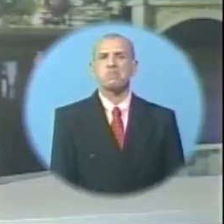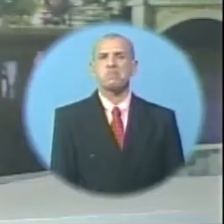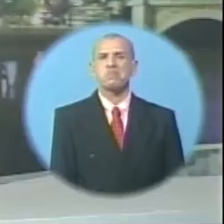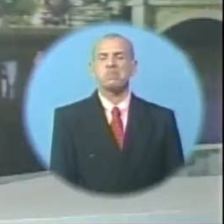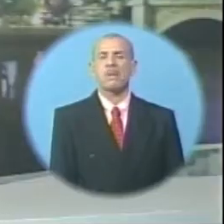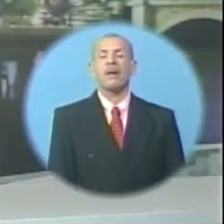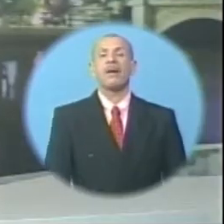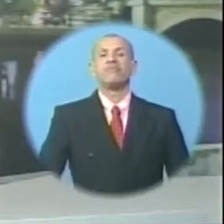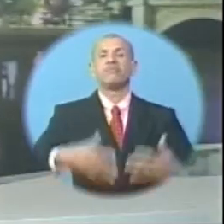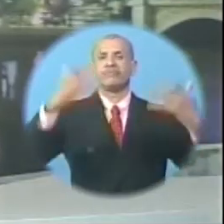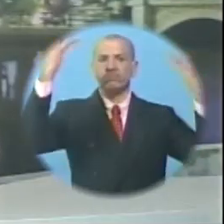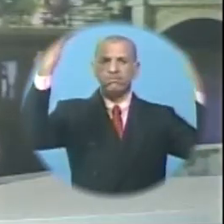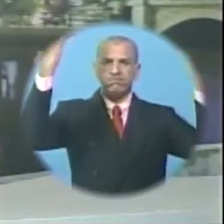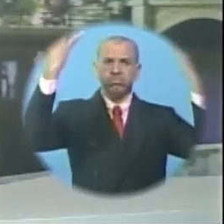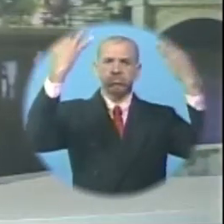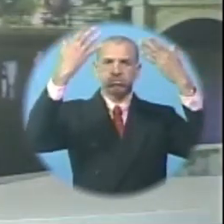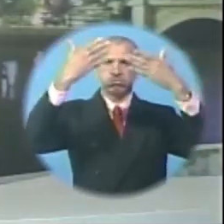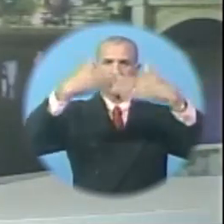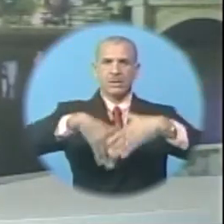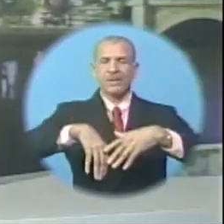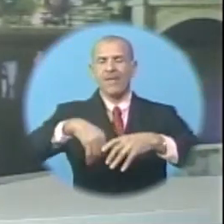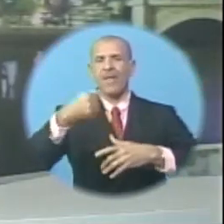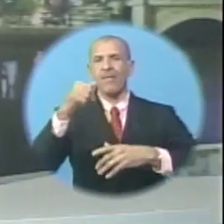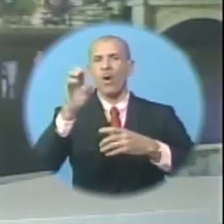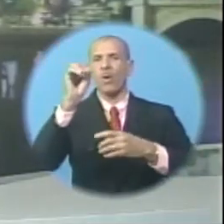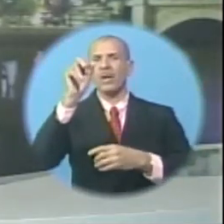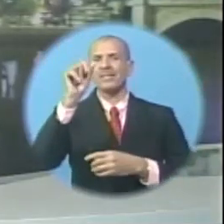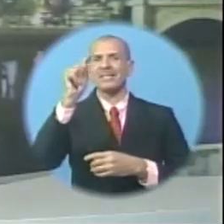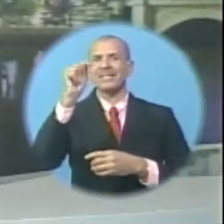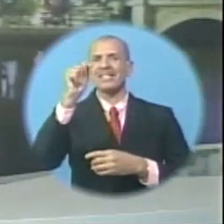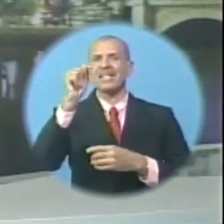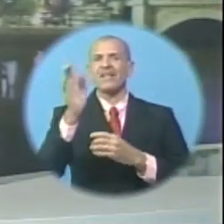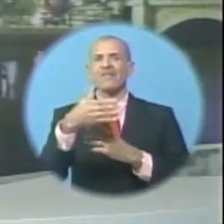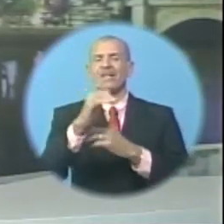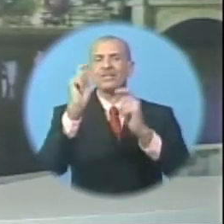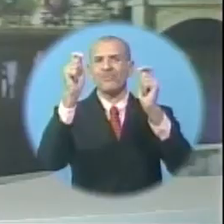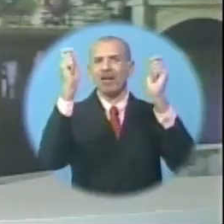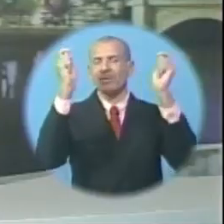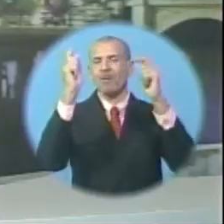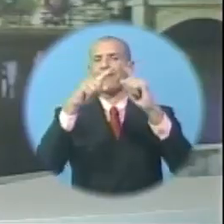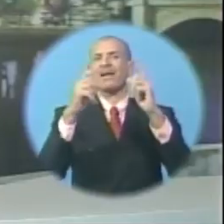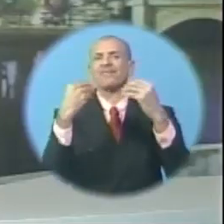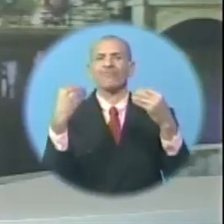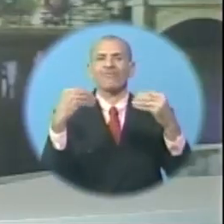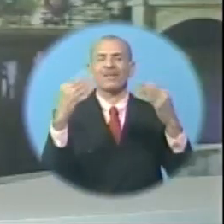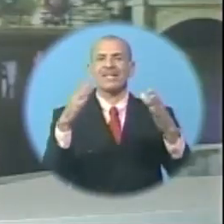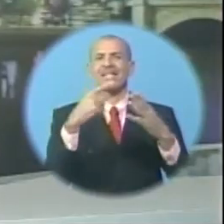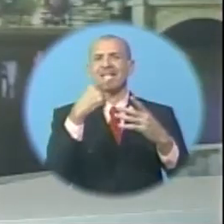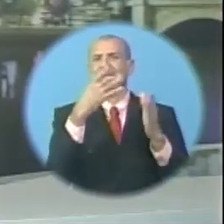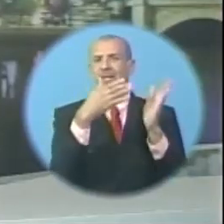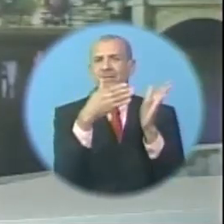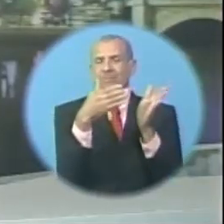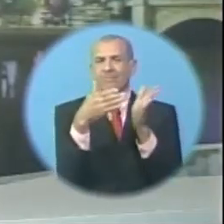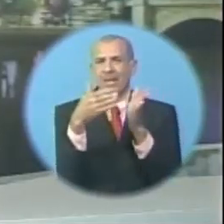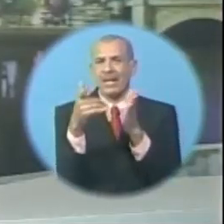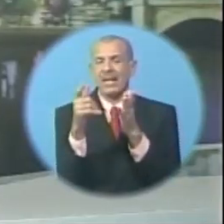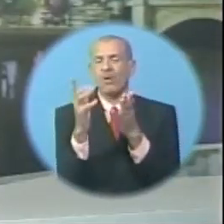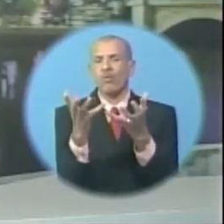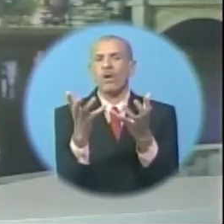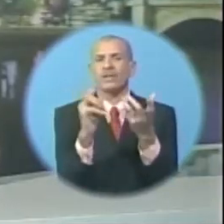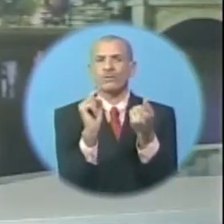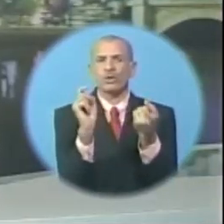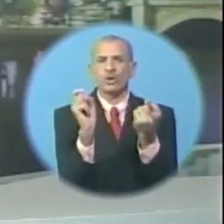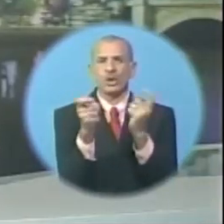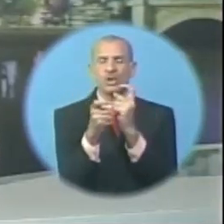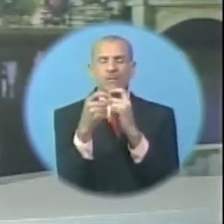The curtain has closed on another Oyster Festival, but vendors are already calling on organizers to implement changes to